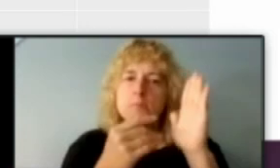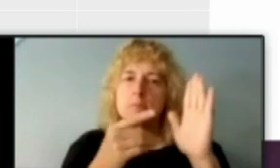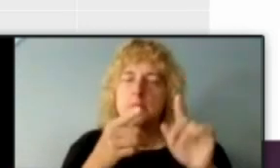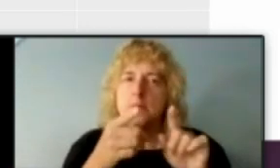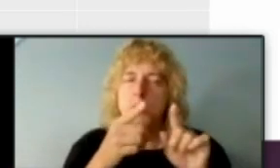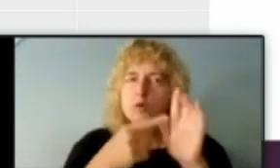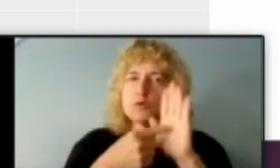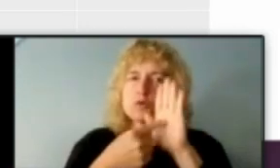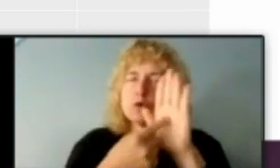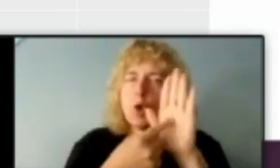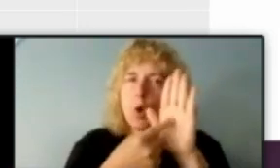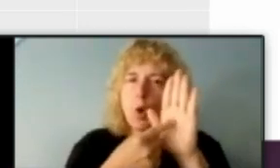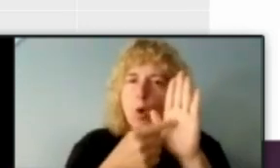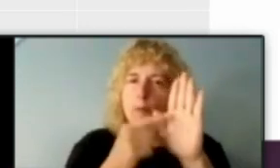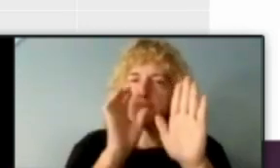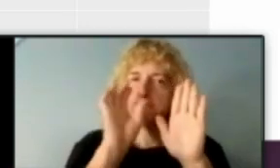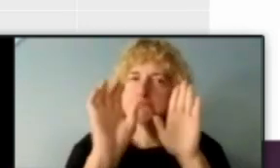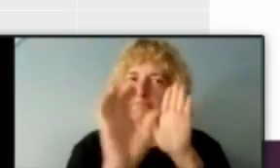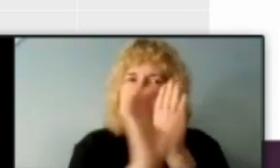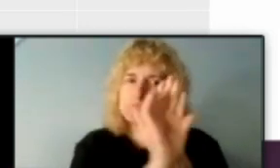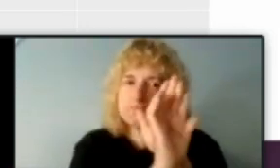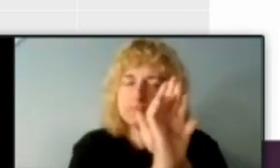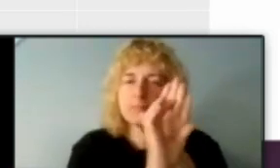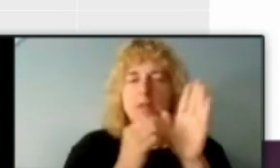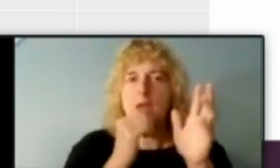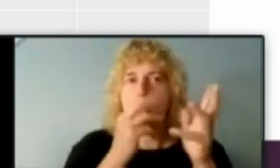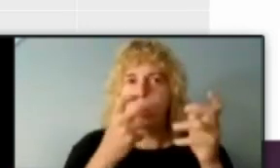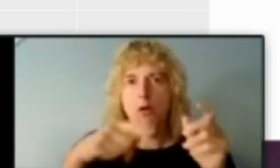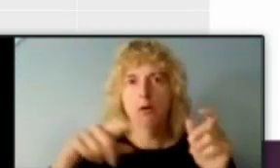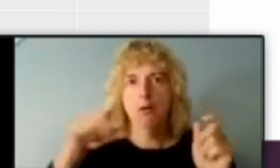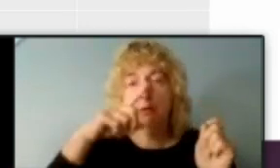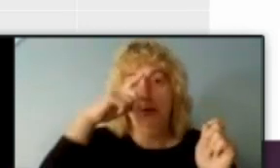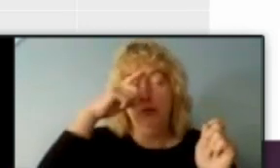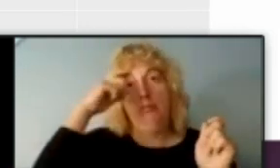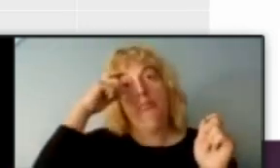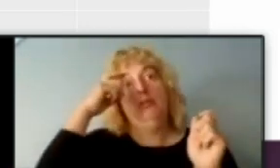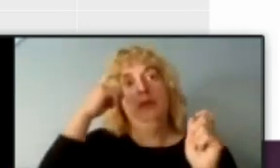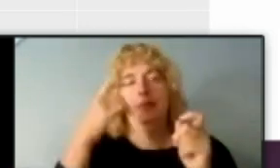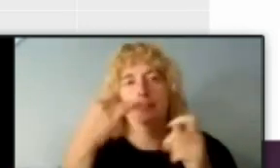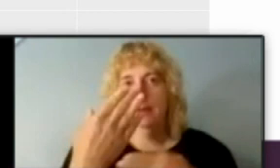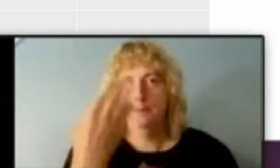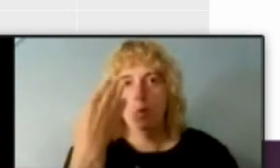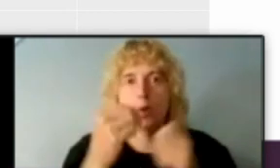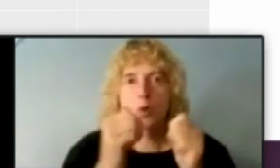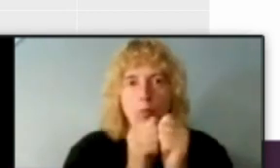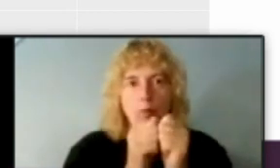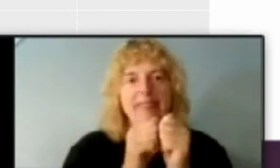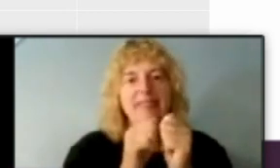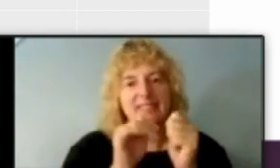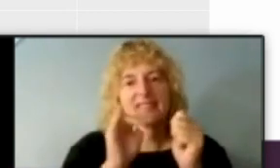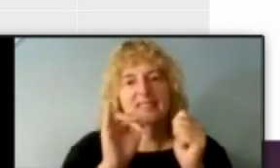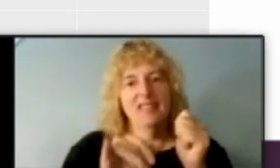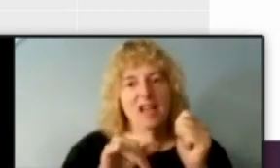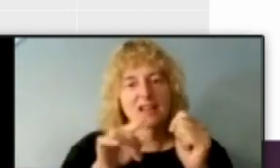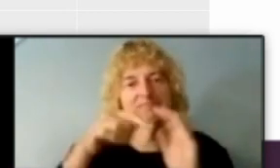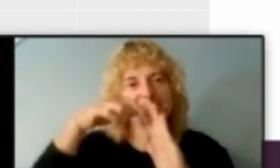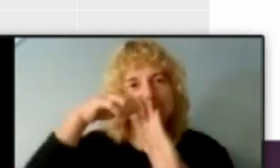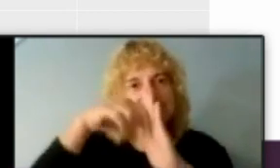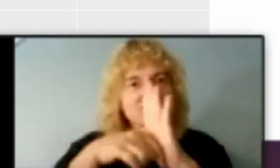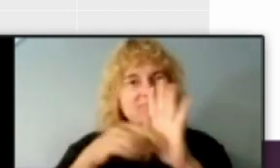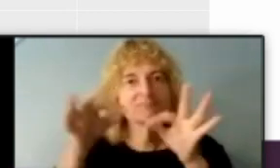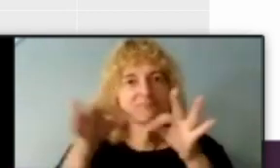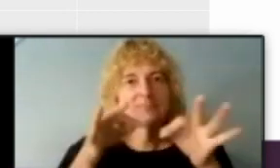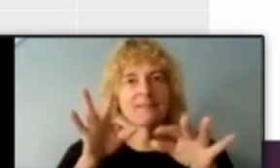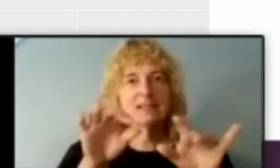This is, I won't traumatize all of you this early in the morning with the details of the statistical models and all of that